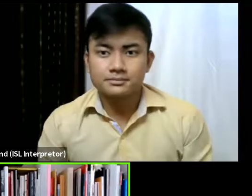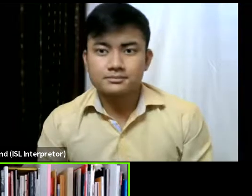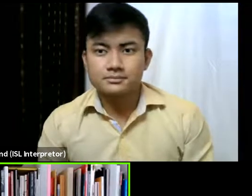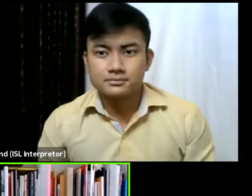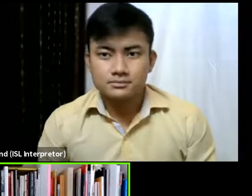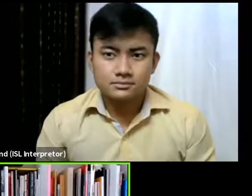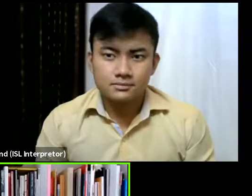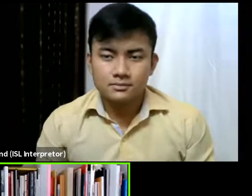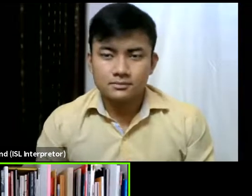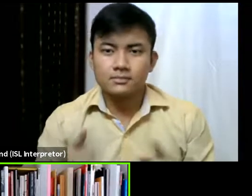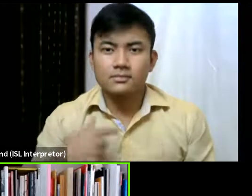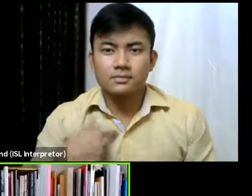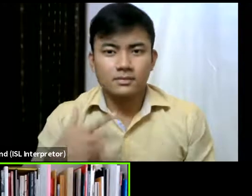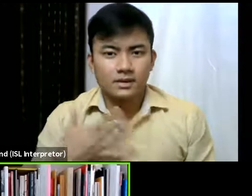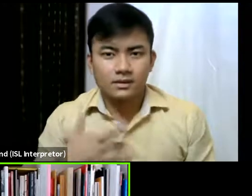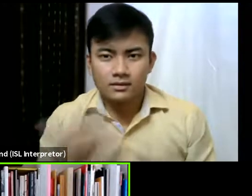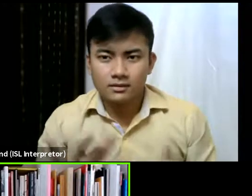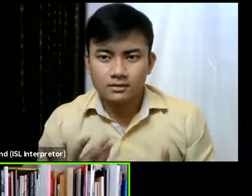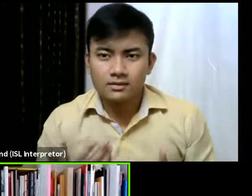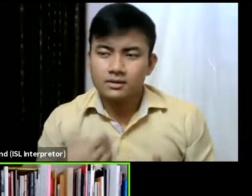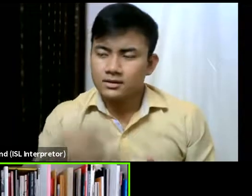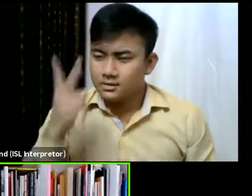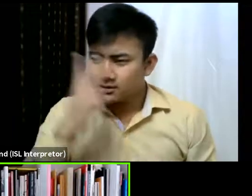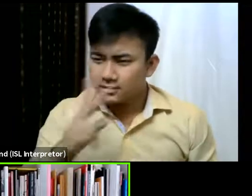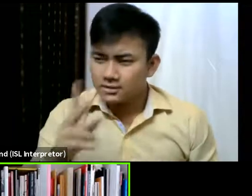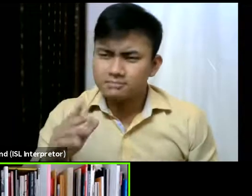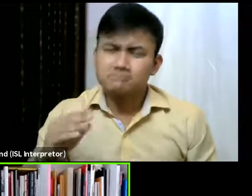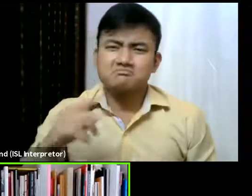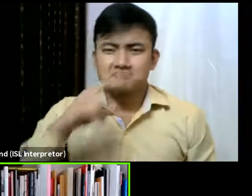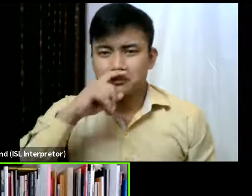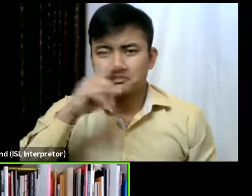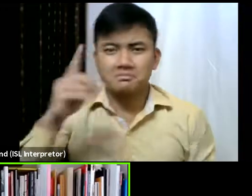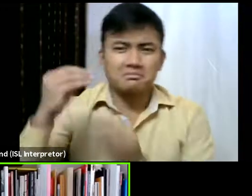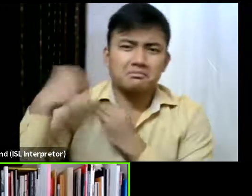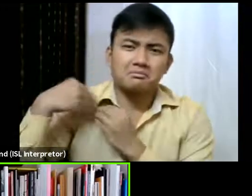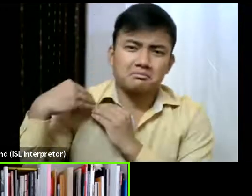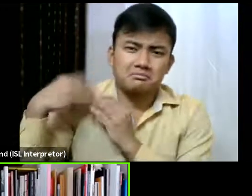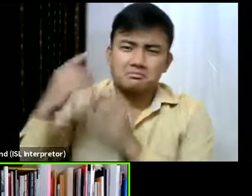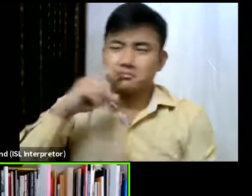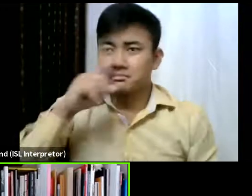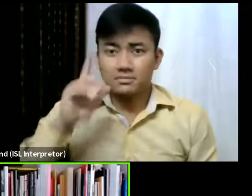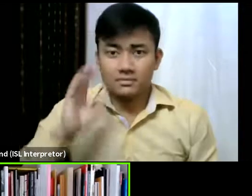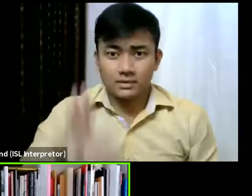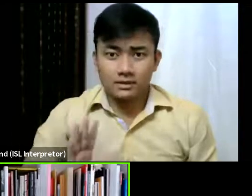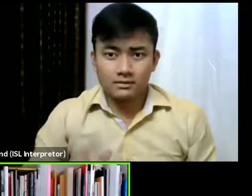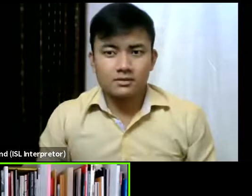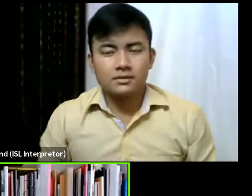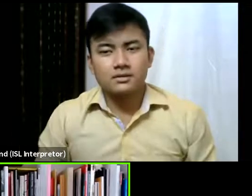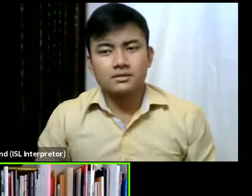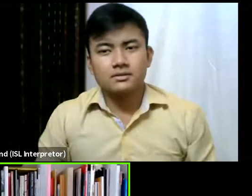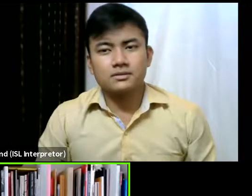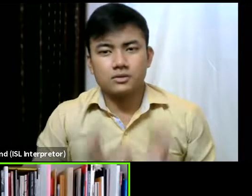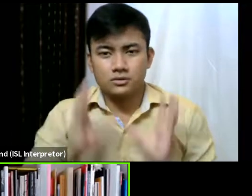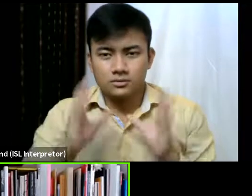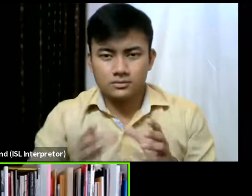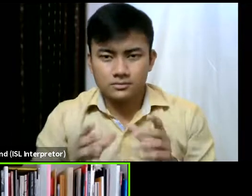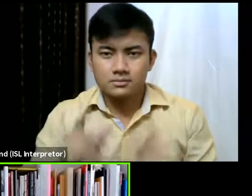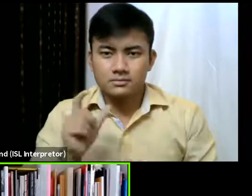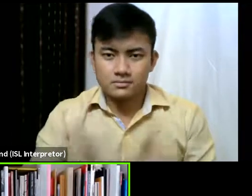I take it as a great honor, and of course, not just being among a group of very